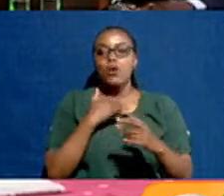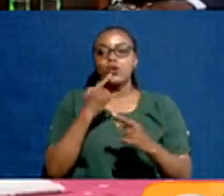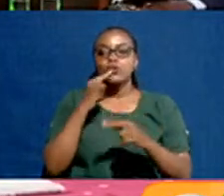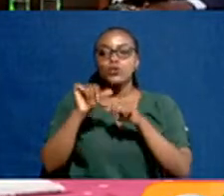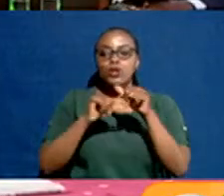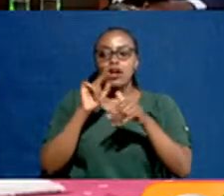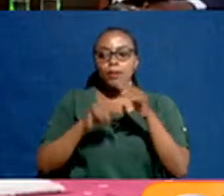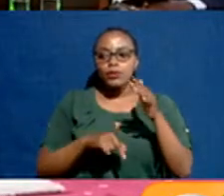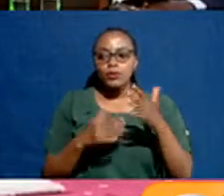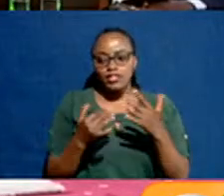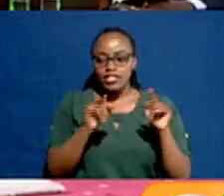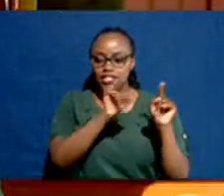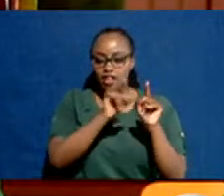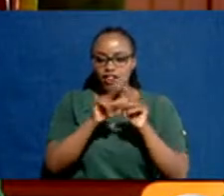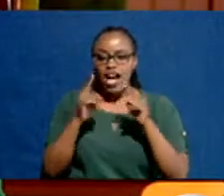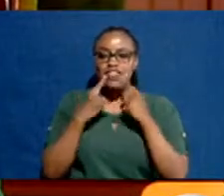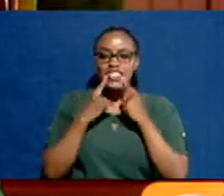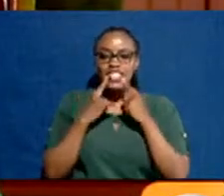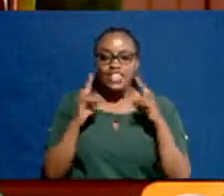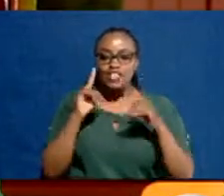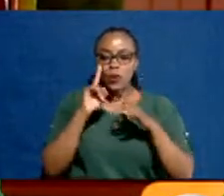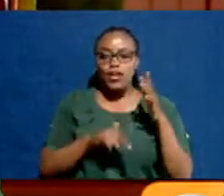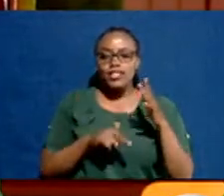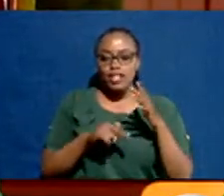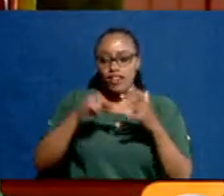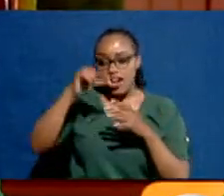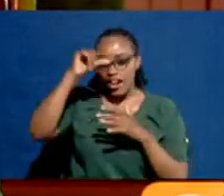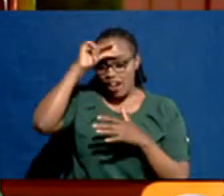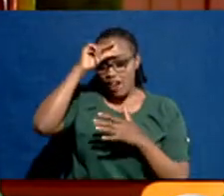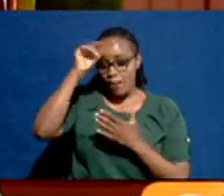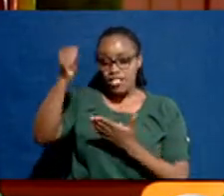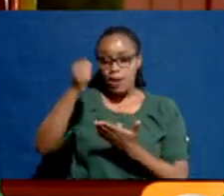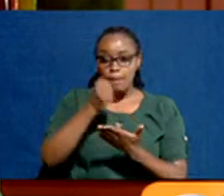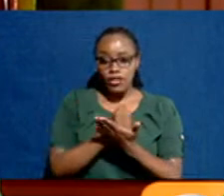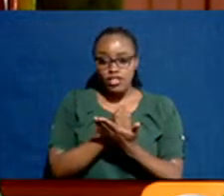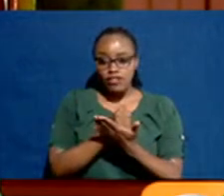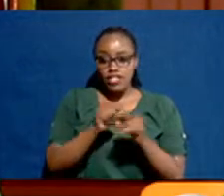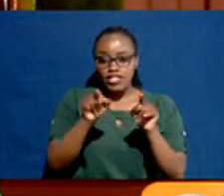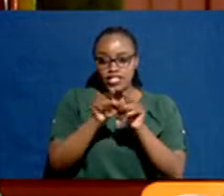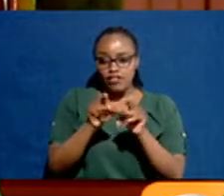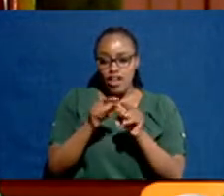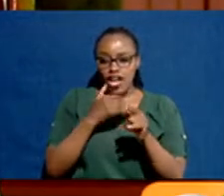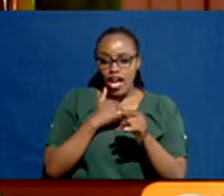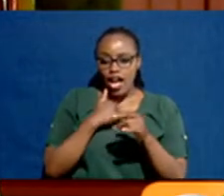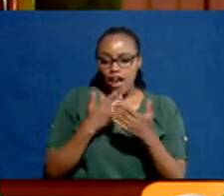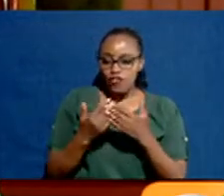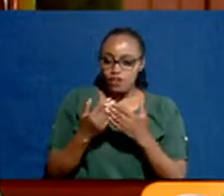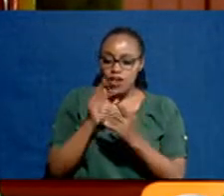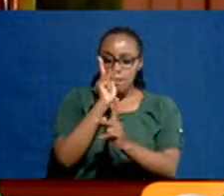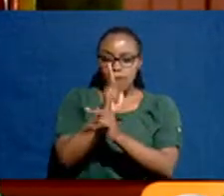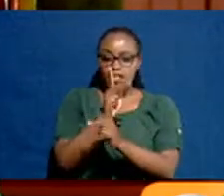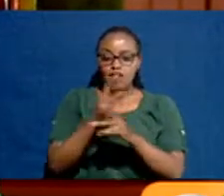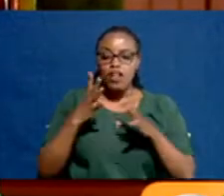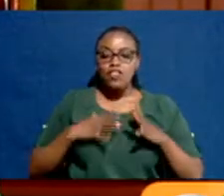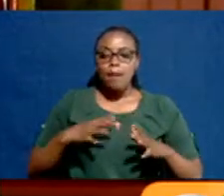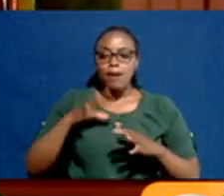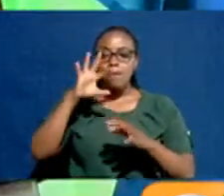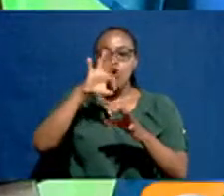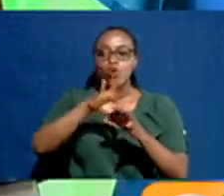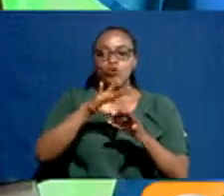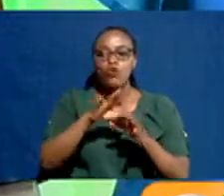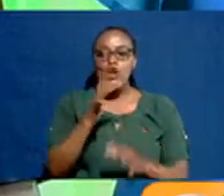on your declaration that government appointments are sort of a preserve of those who voted in